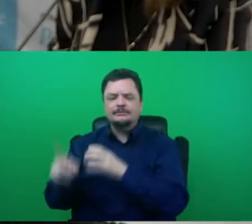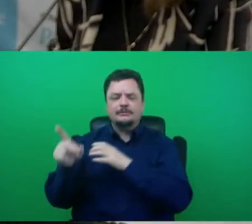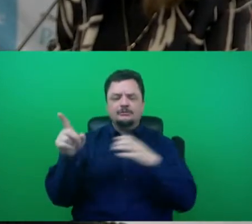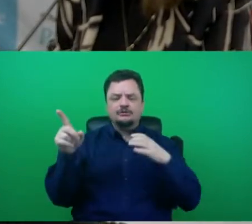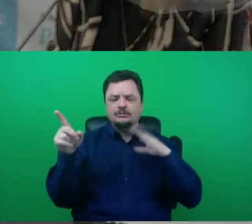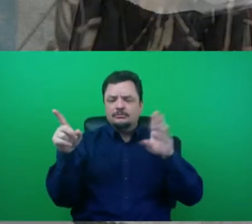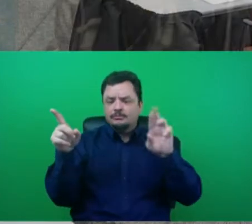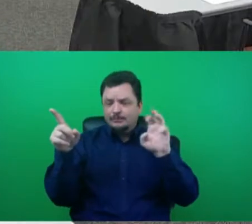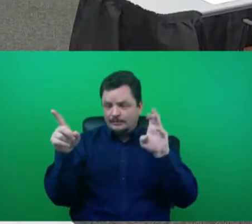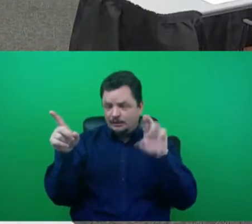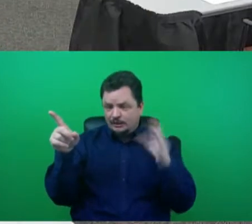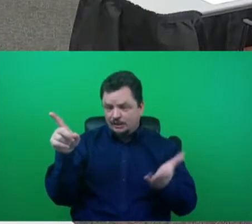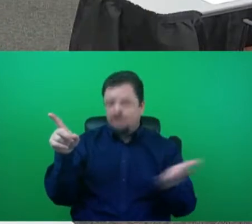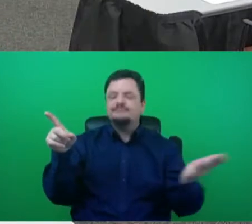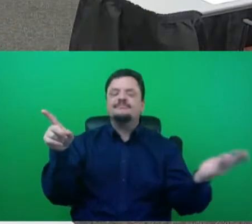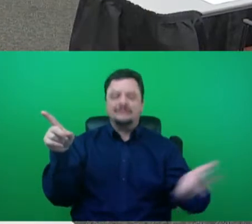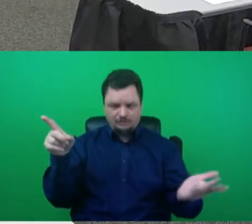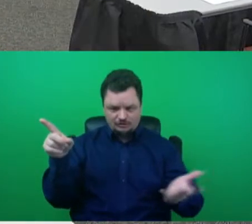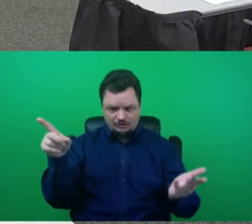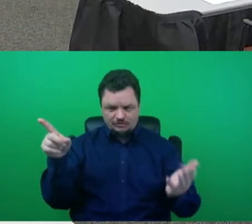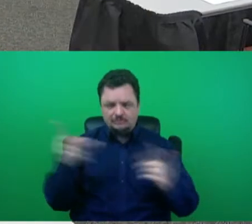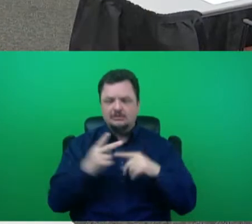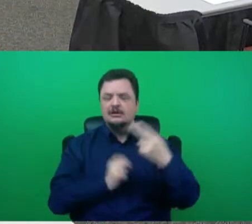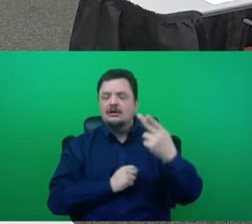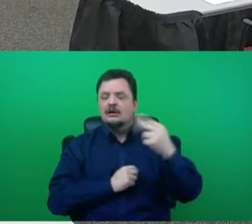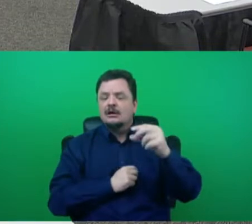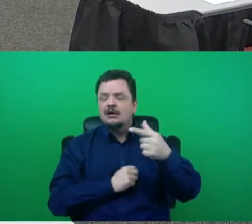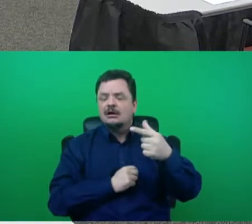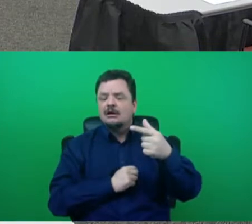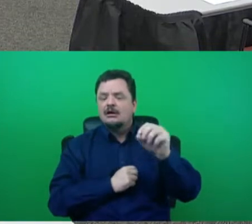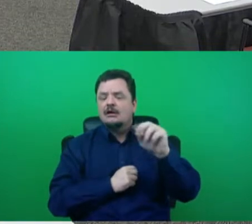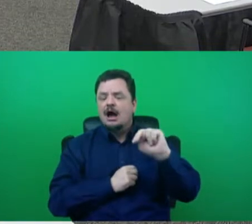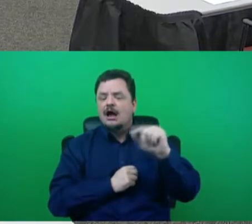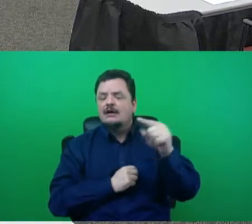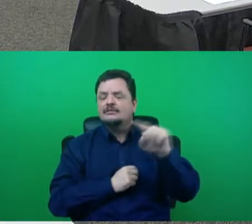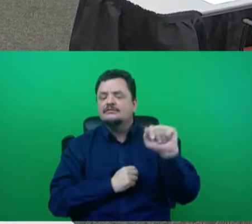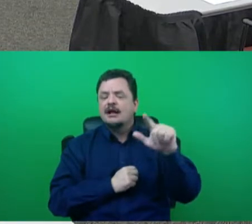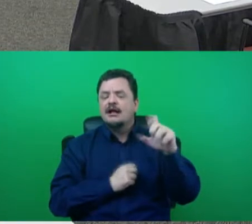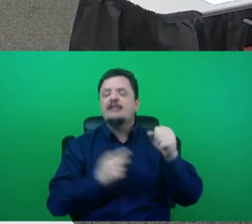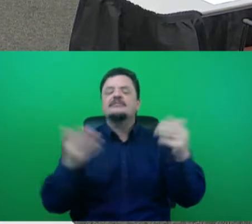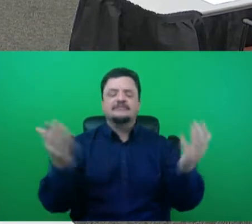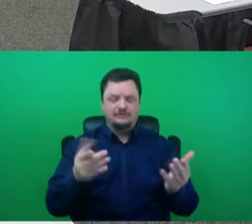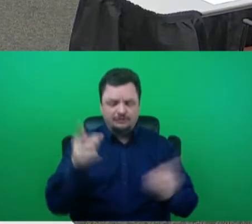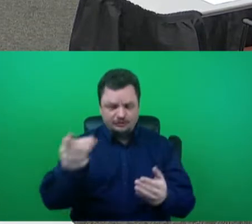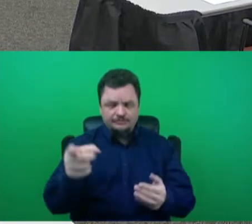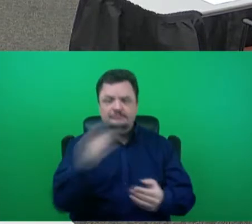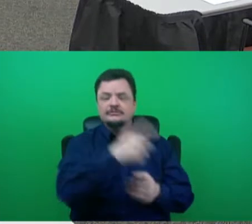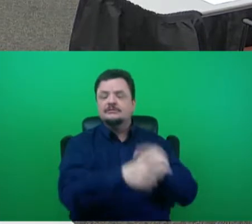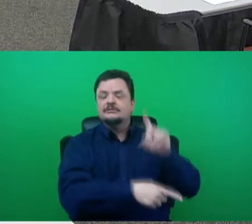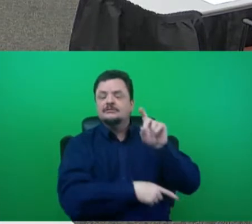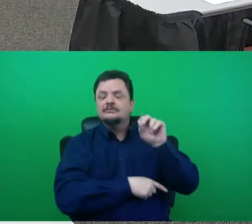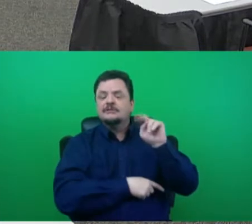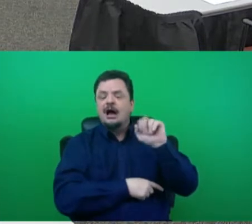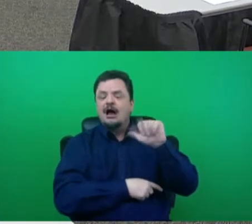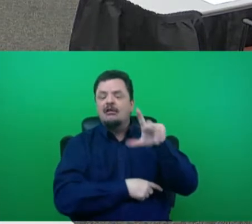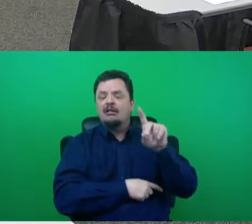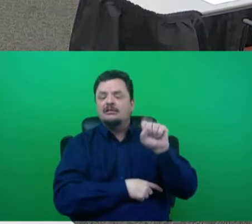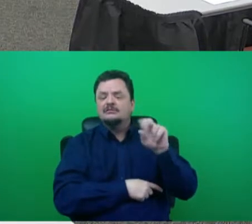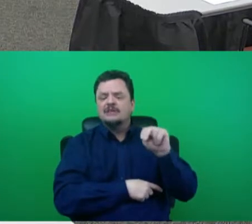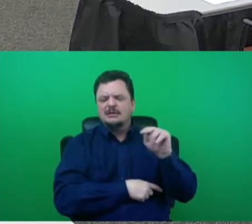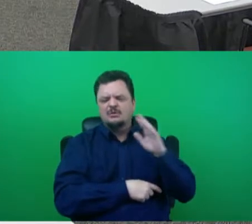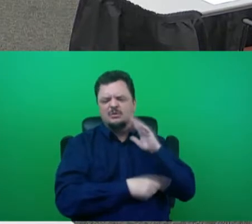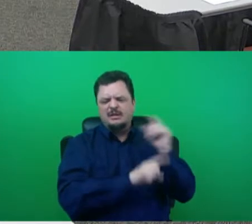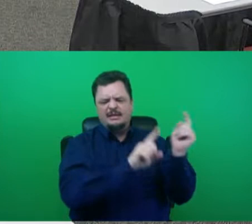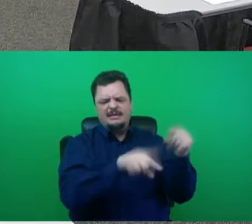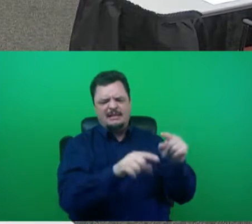Commissioner Gonzalez? Here. Council member Donaldson, we'll probably see shortly. 15 minutes. Okay, good. Dr.